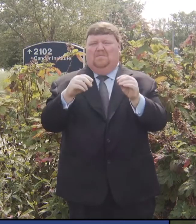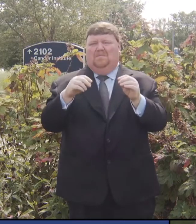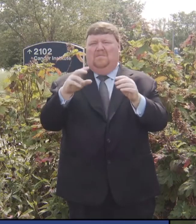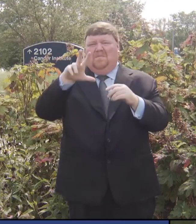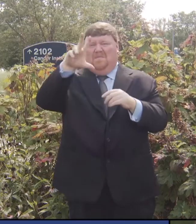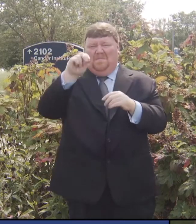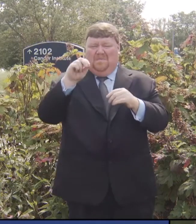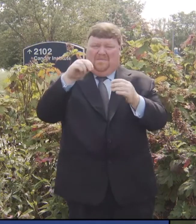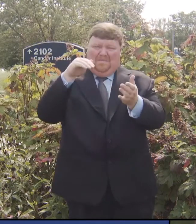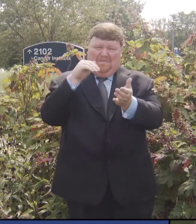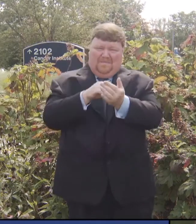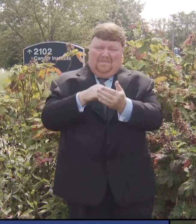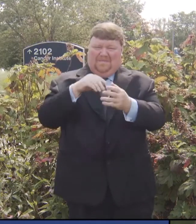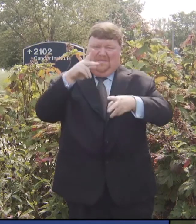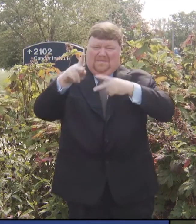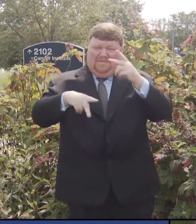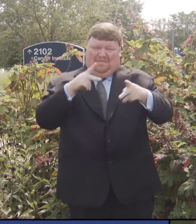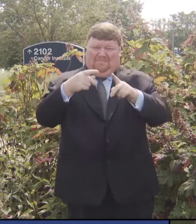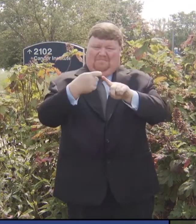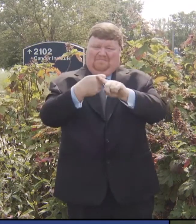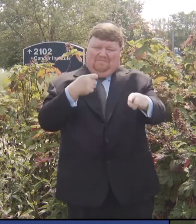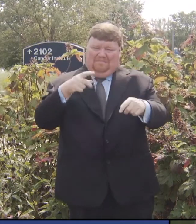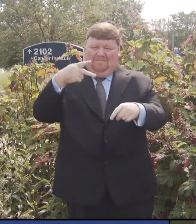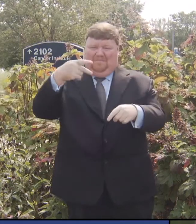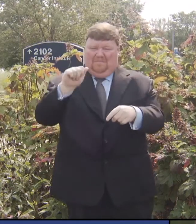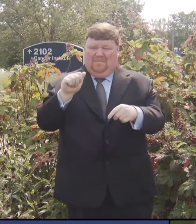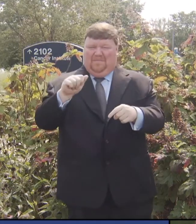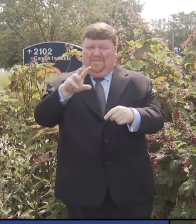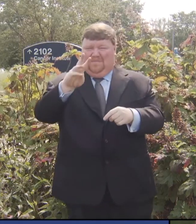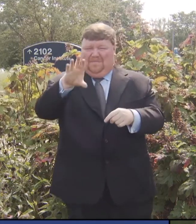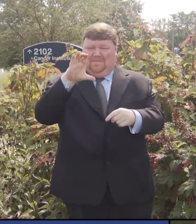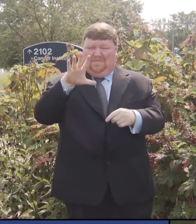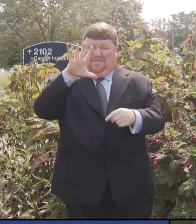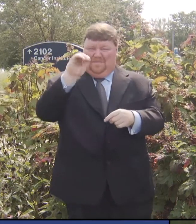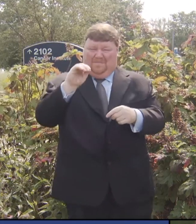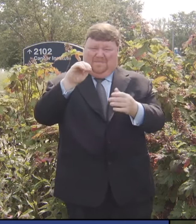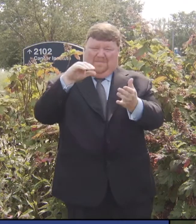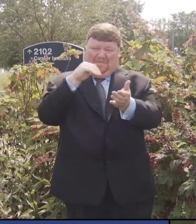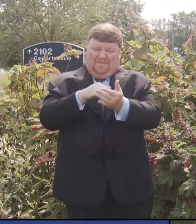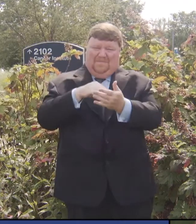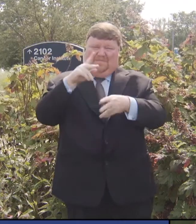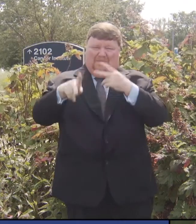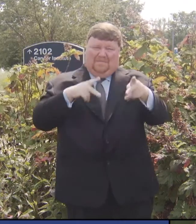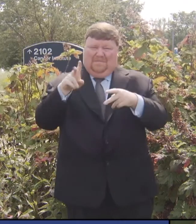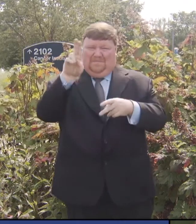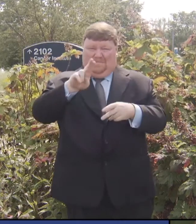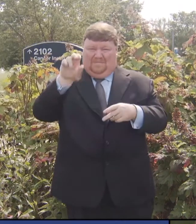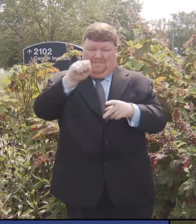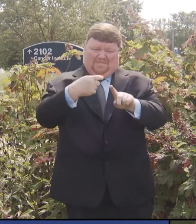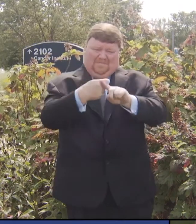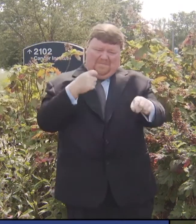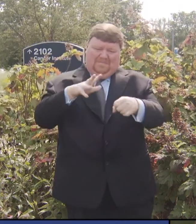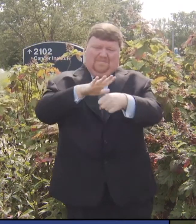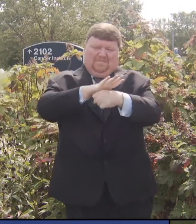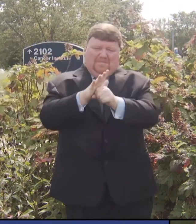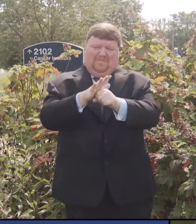30,000 lives in Pennsylvania and 650,000 lives in the US from COVID-19.